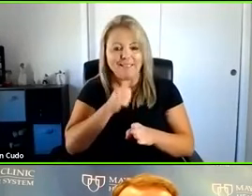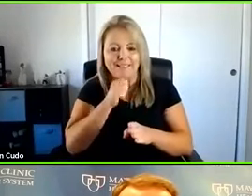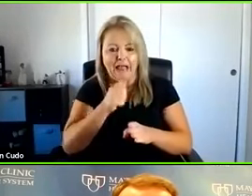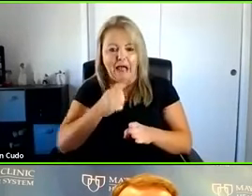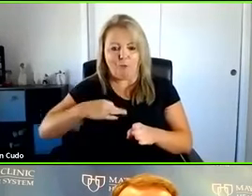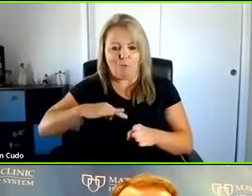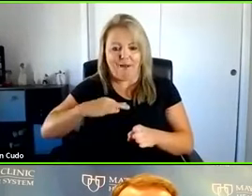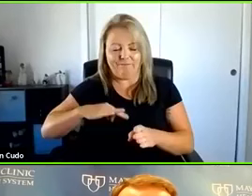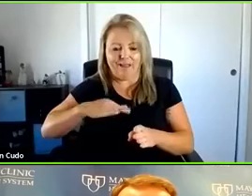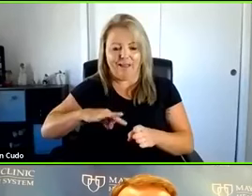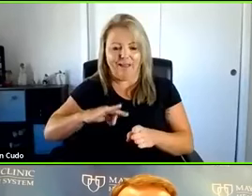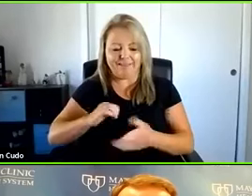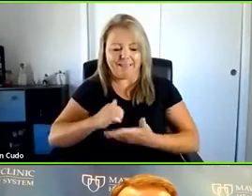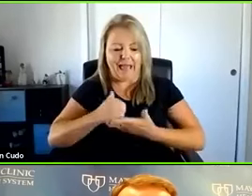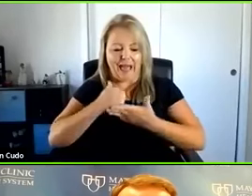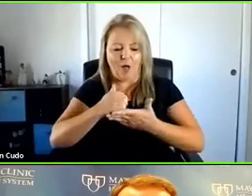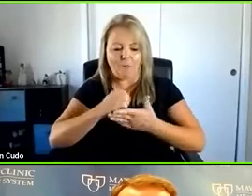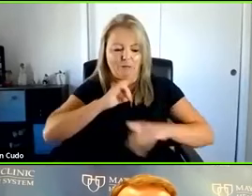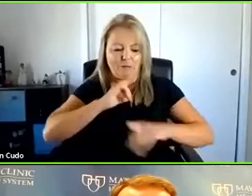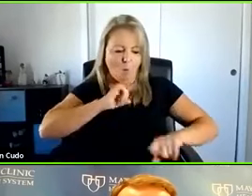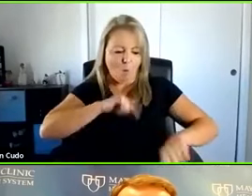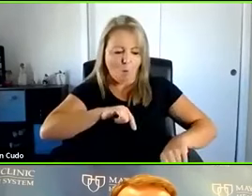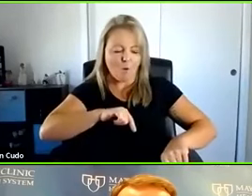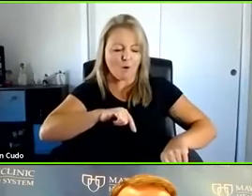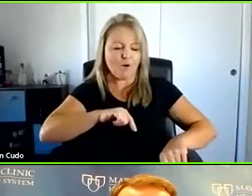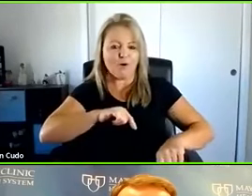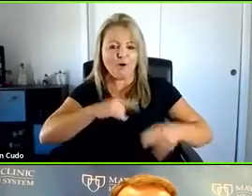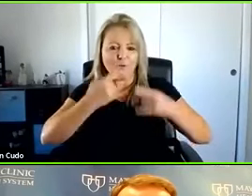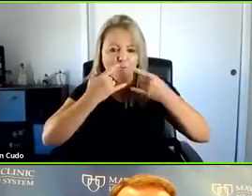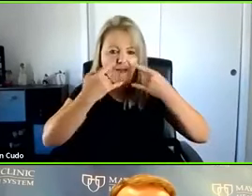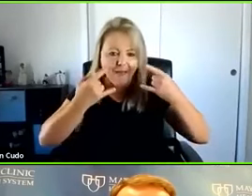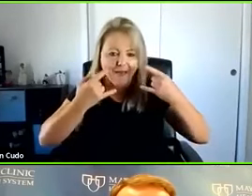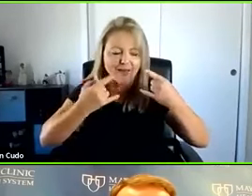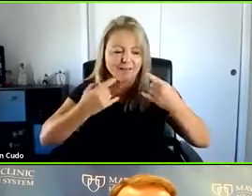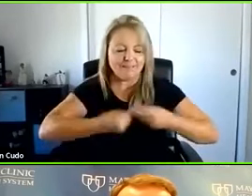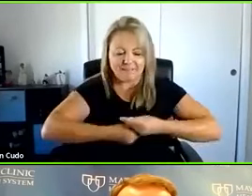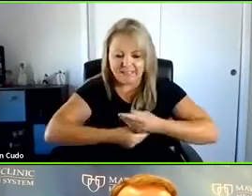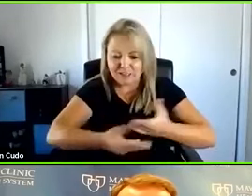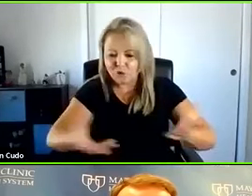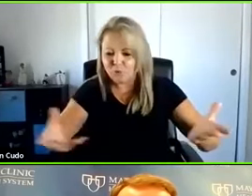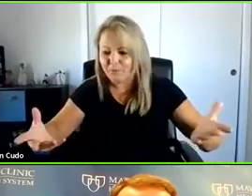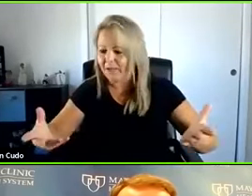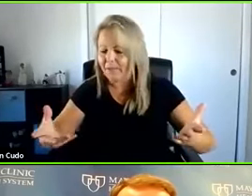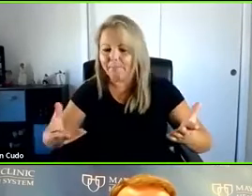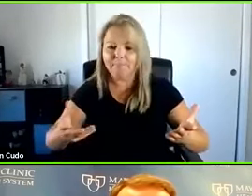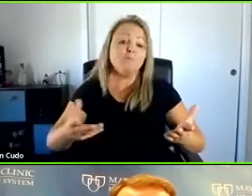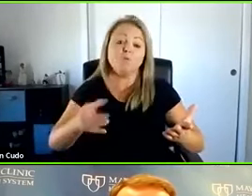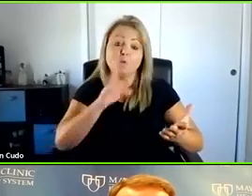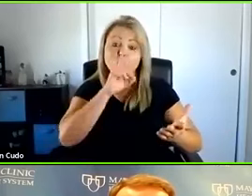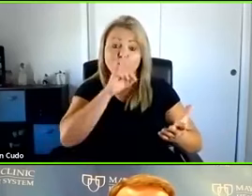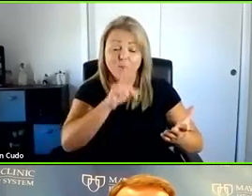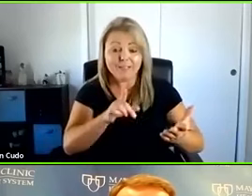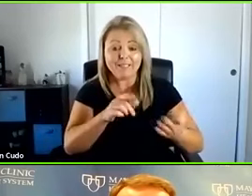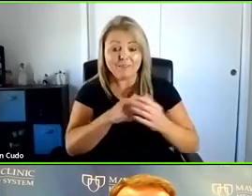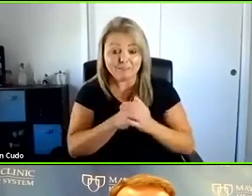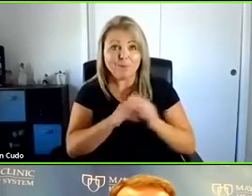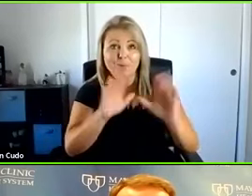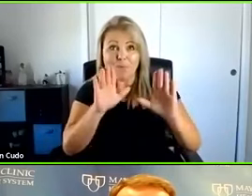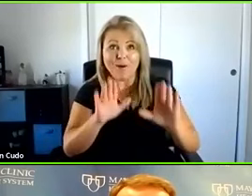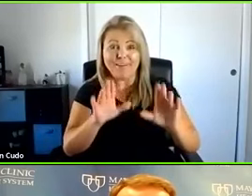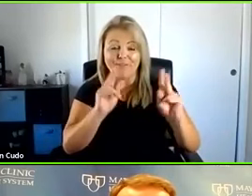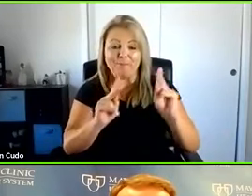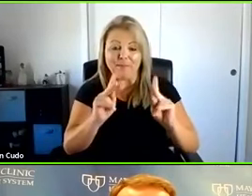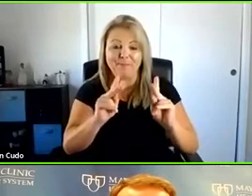nonprofit and is helping to order these masks and to distribute them. So there are really great folks